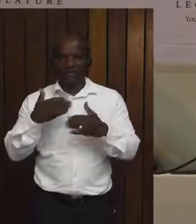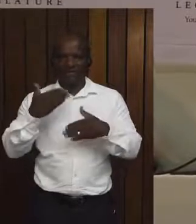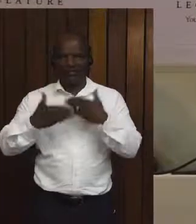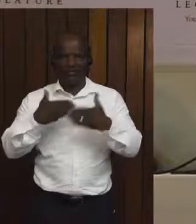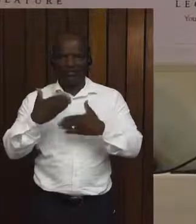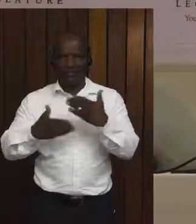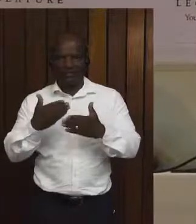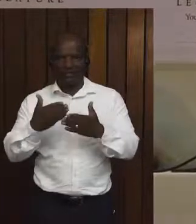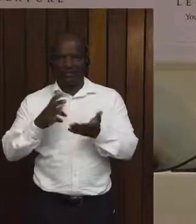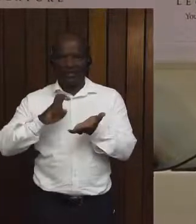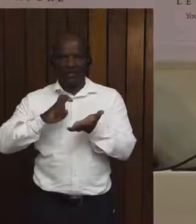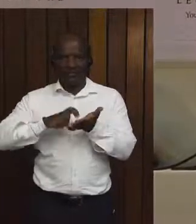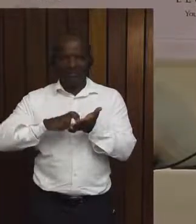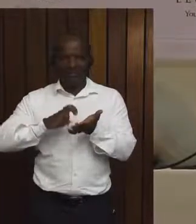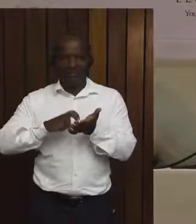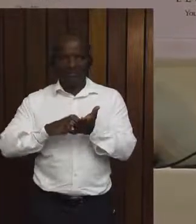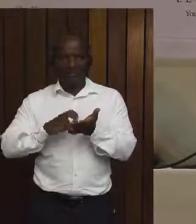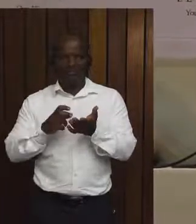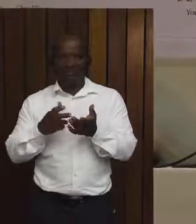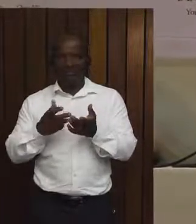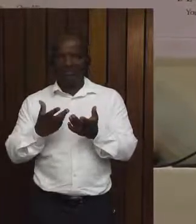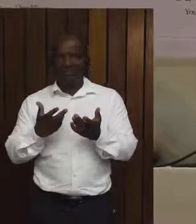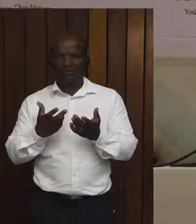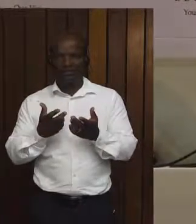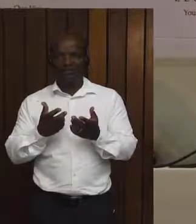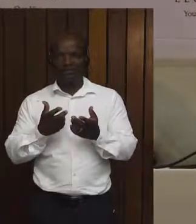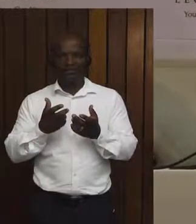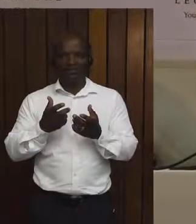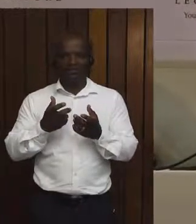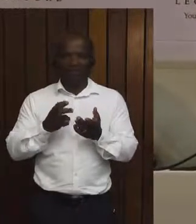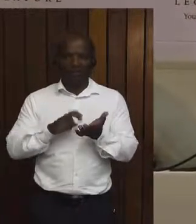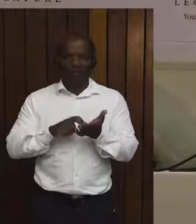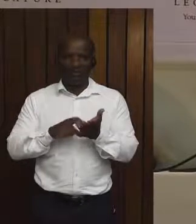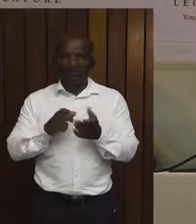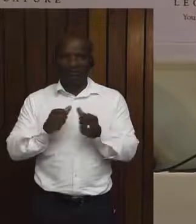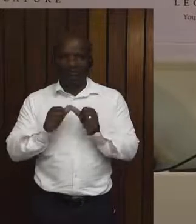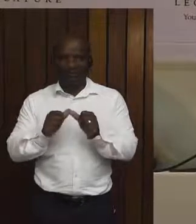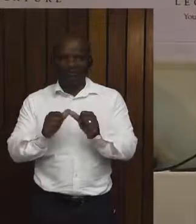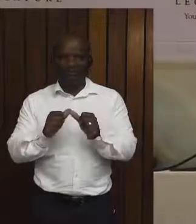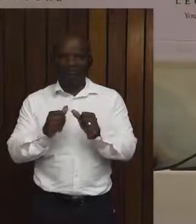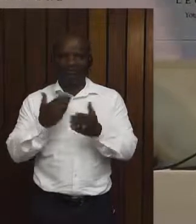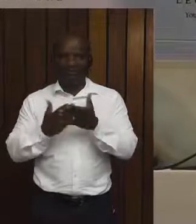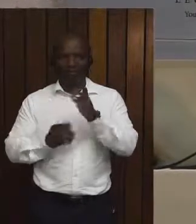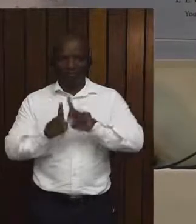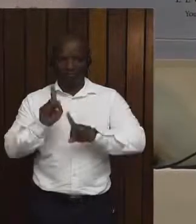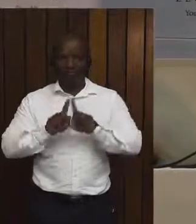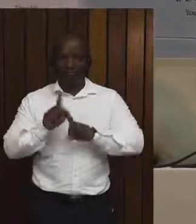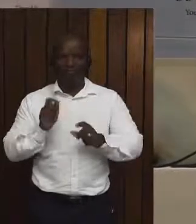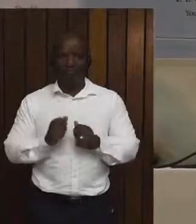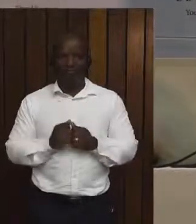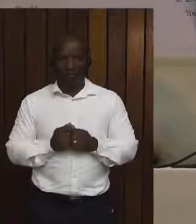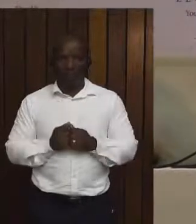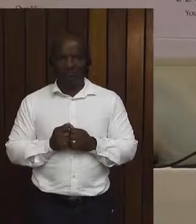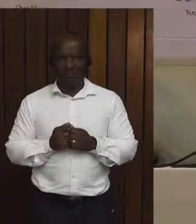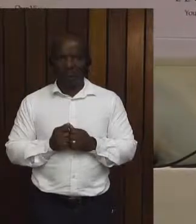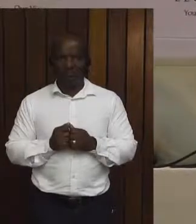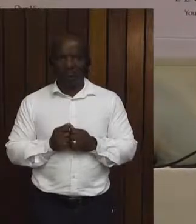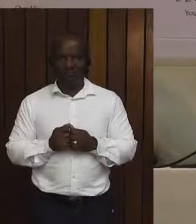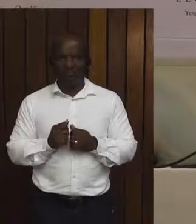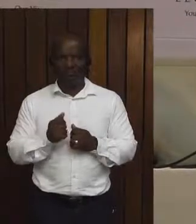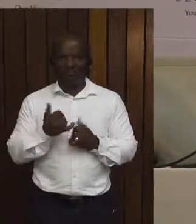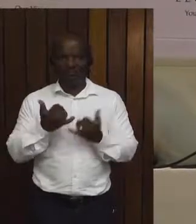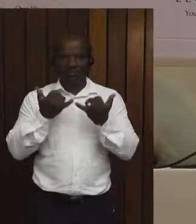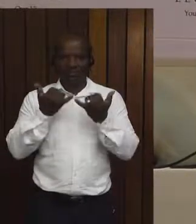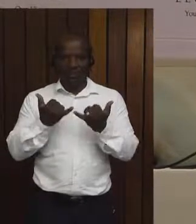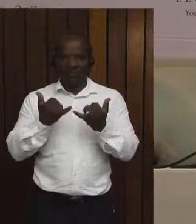analysis on the Provincial Adjustment Appropriation Bill, which relates to the Department of Roads and Transport. And I'm